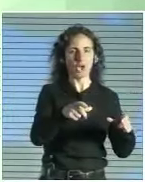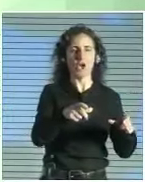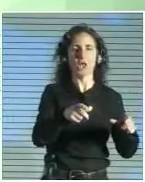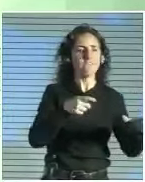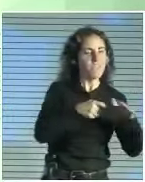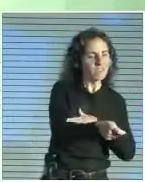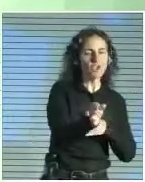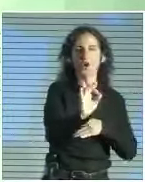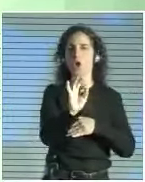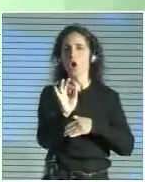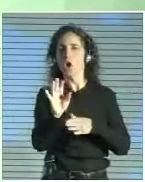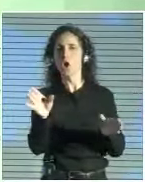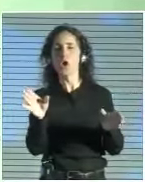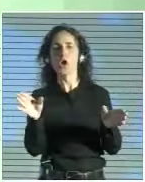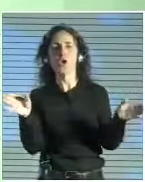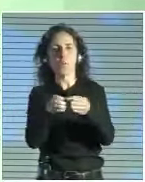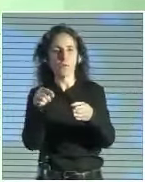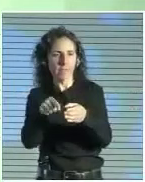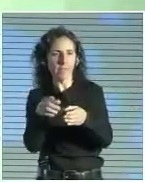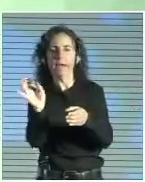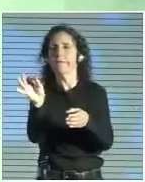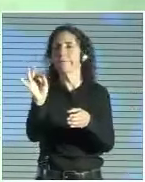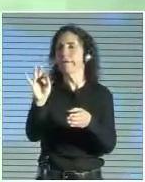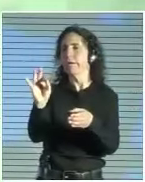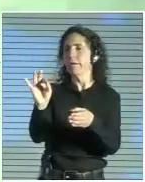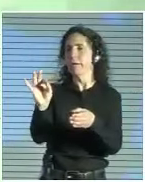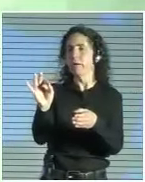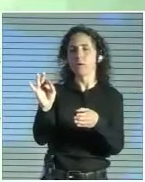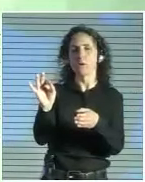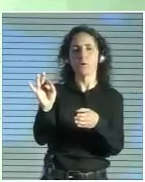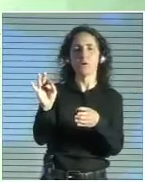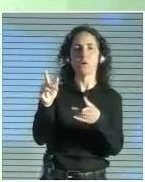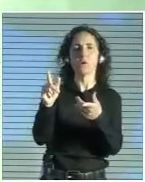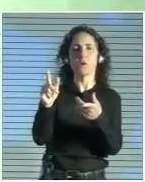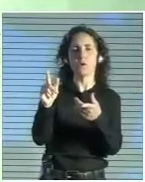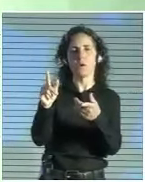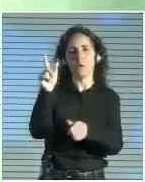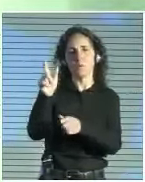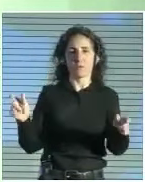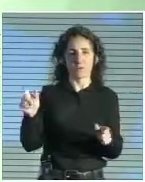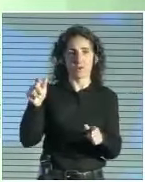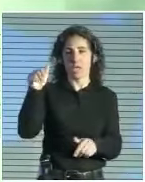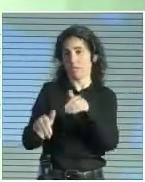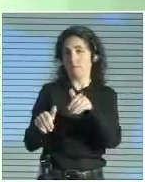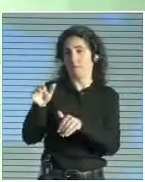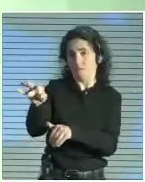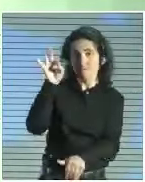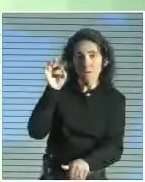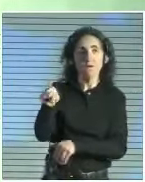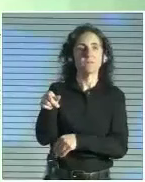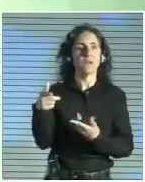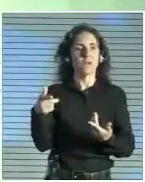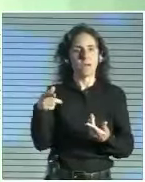So like we elect the people. These are the people who speak to us. So just broadening the